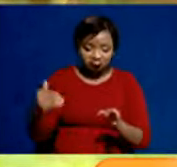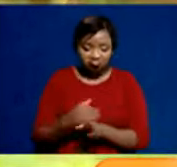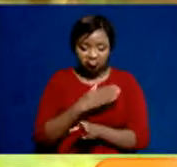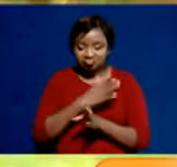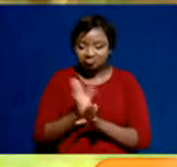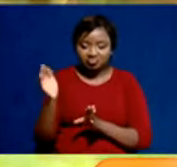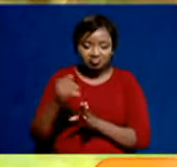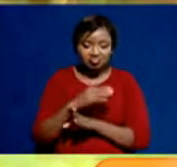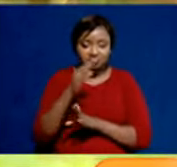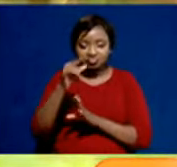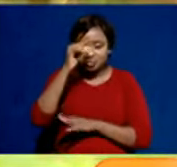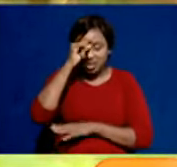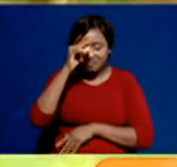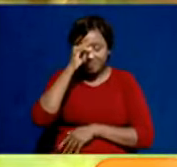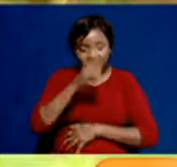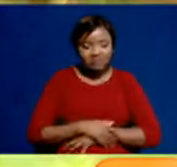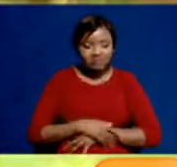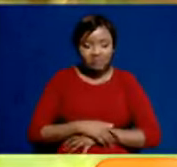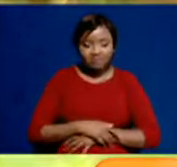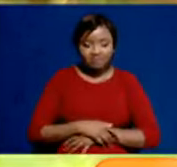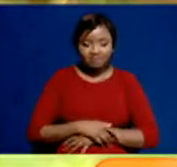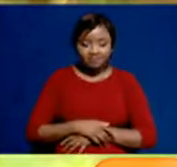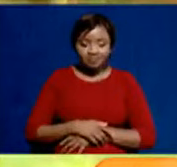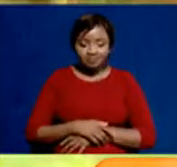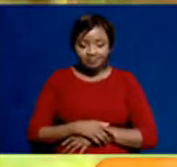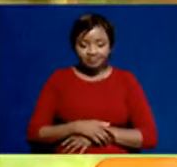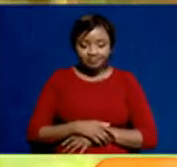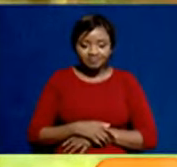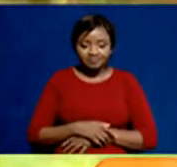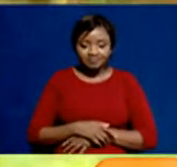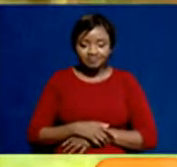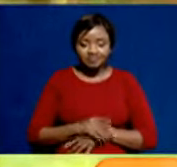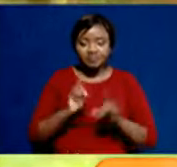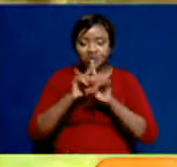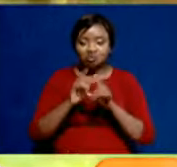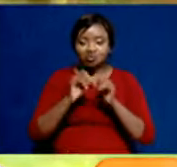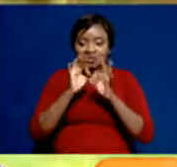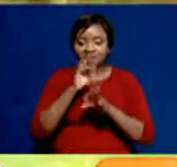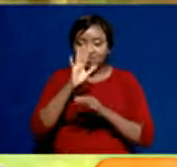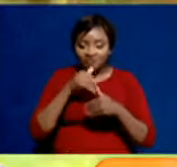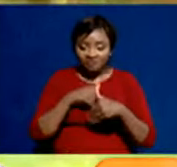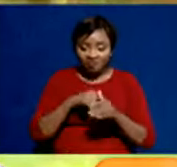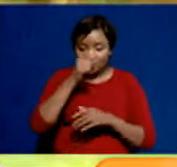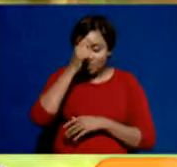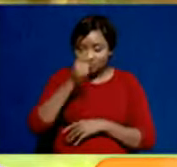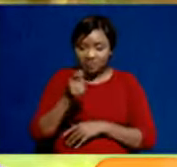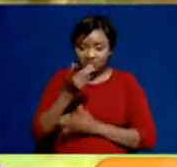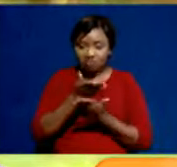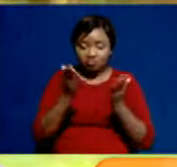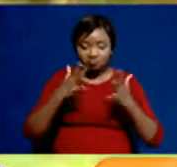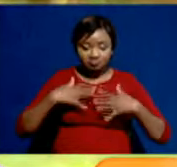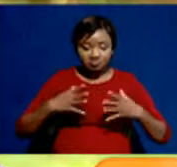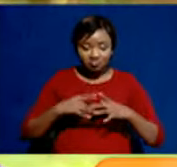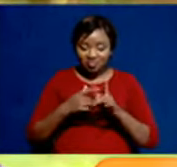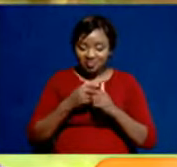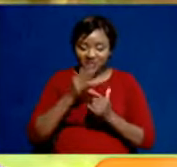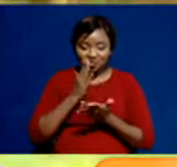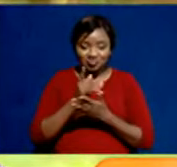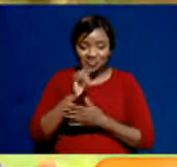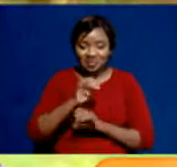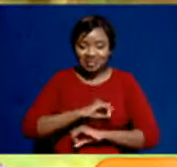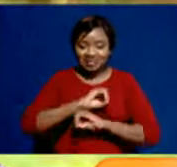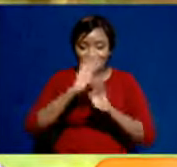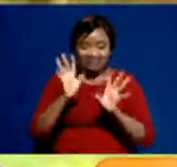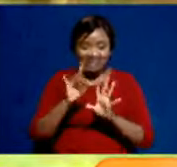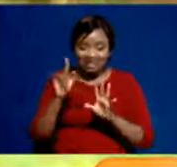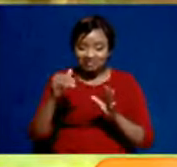to the people, you are contemptuous of the views of a majority. That is rogue. That's what I mean. Look